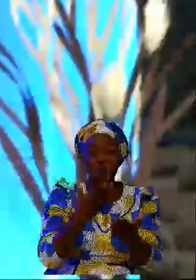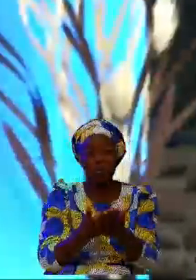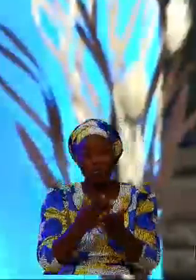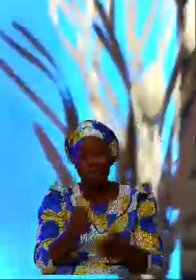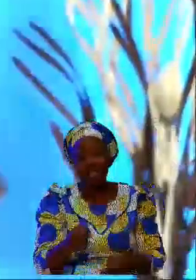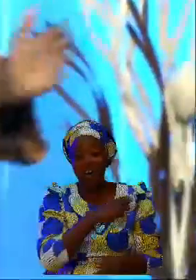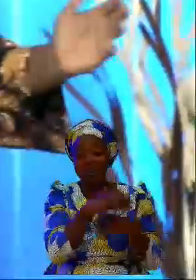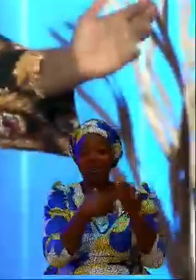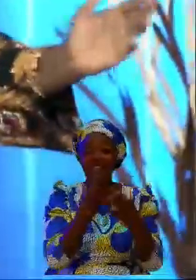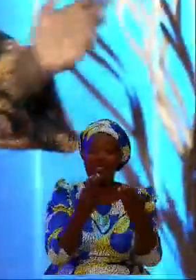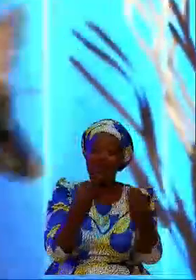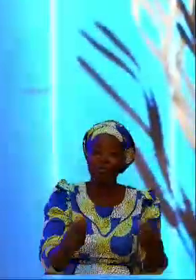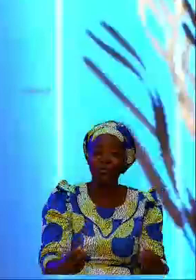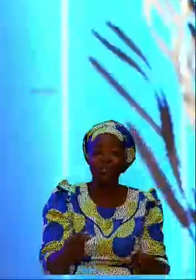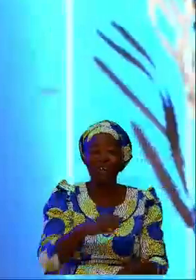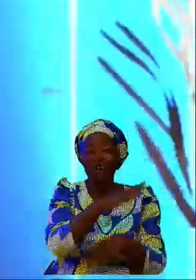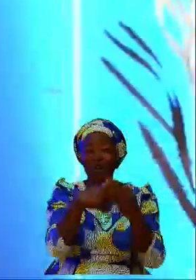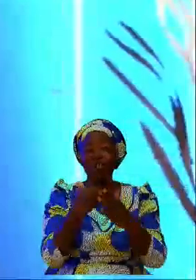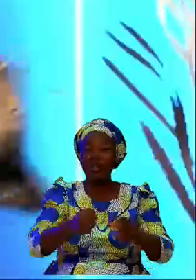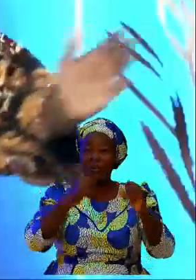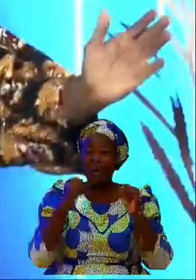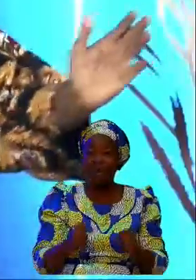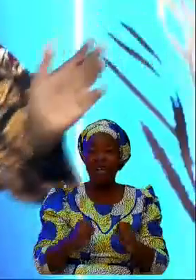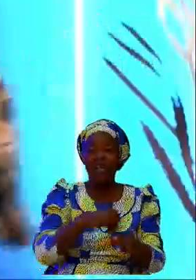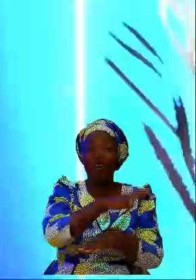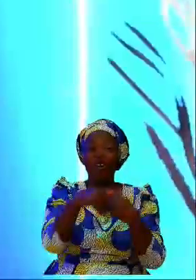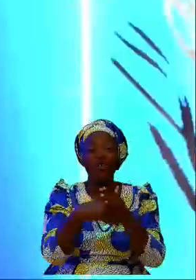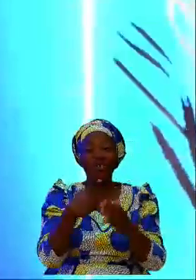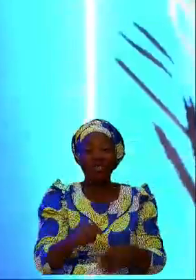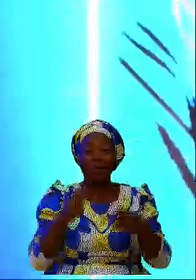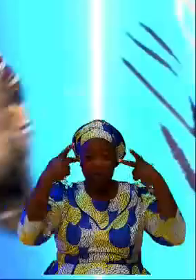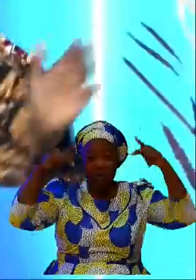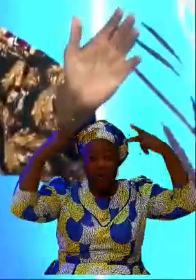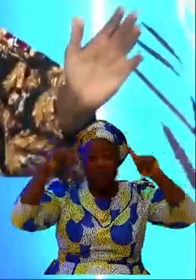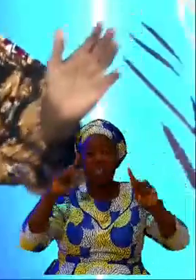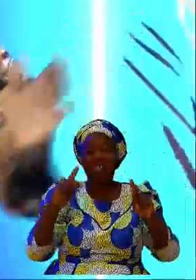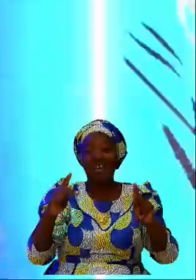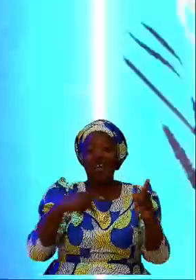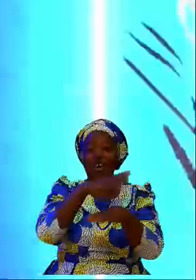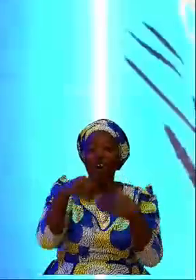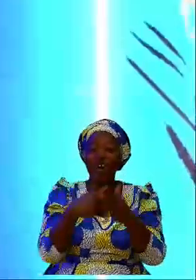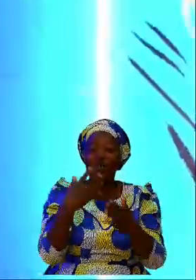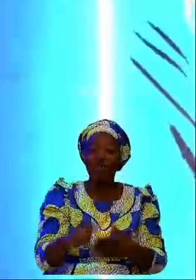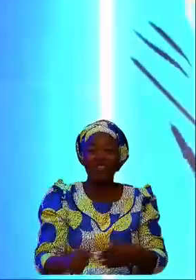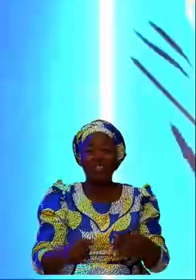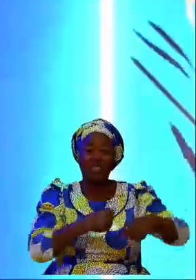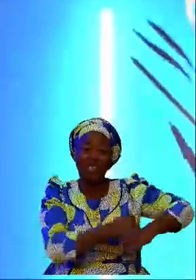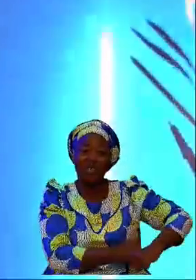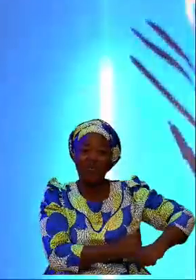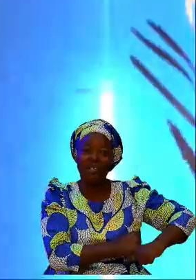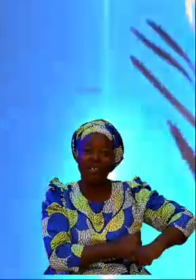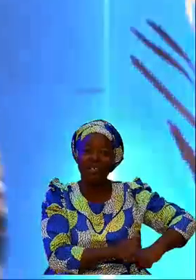country, all the good, all the solution, all the empowerment, all